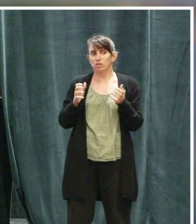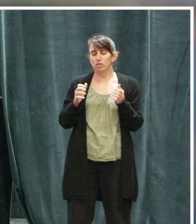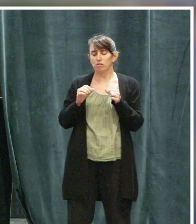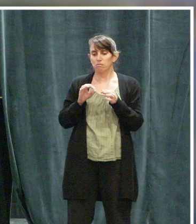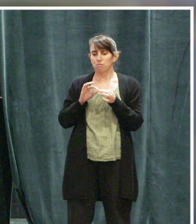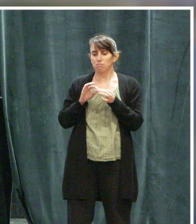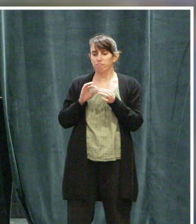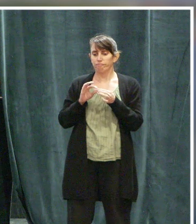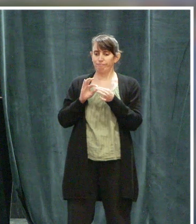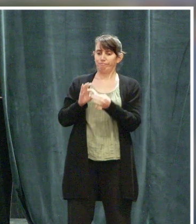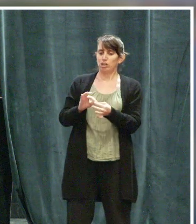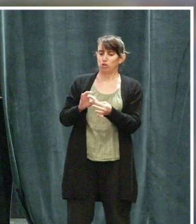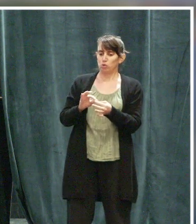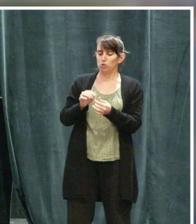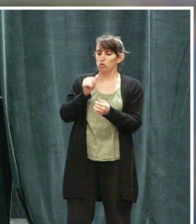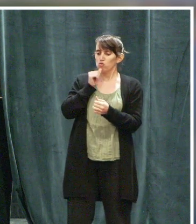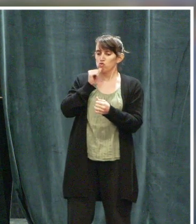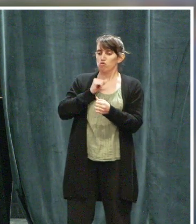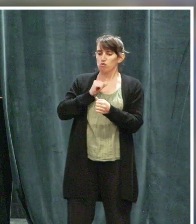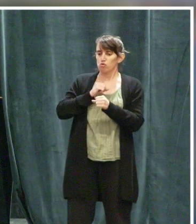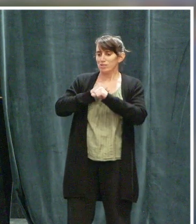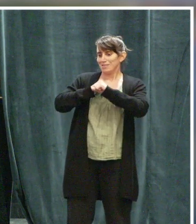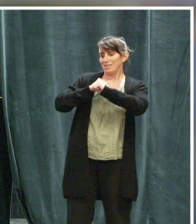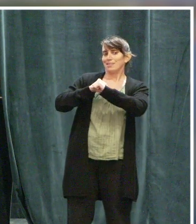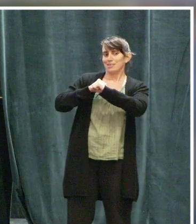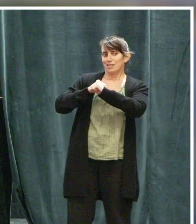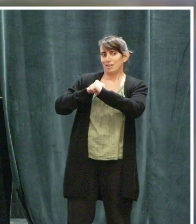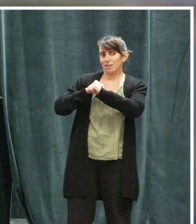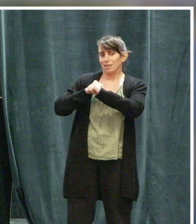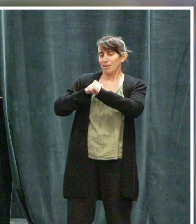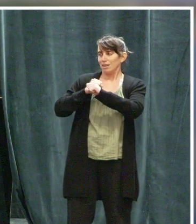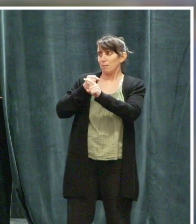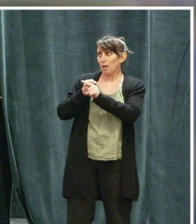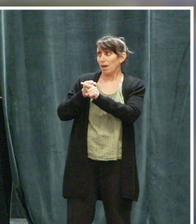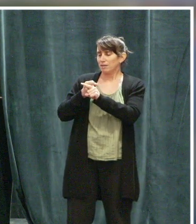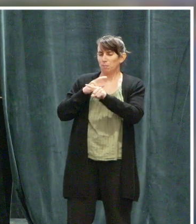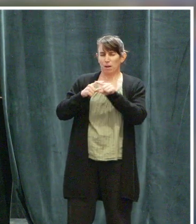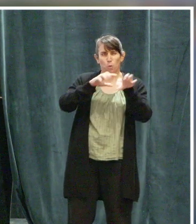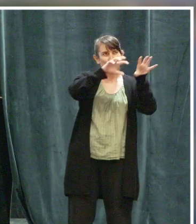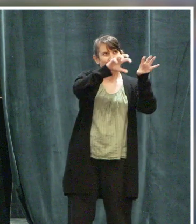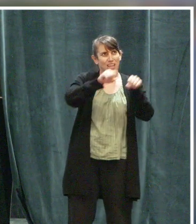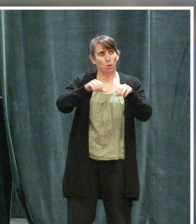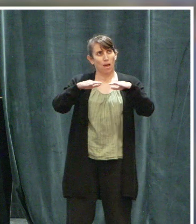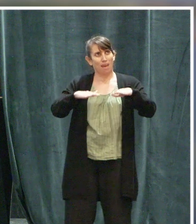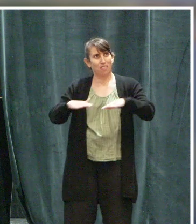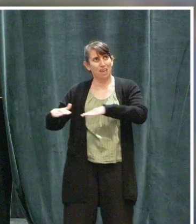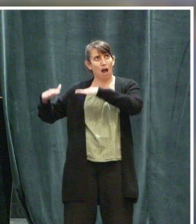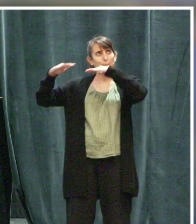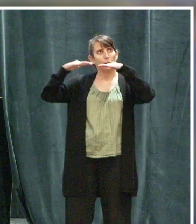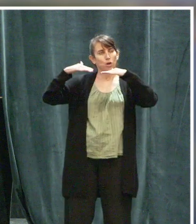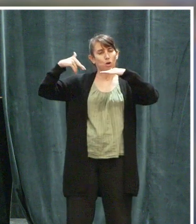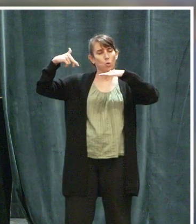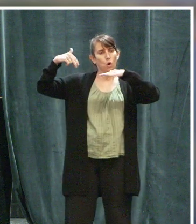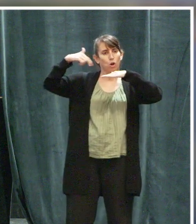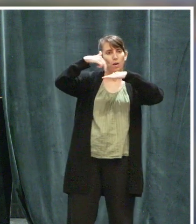resiliency impact. Yet we are taking away the upper walkway, which right now separates the major